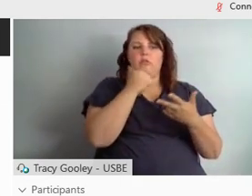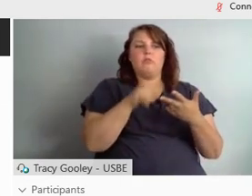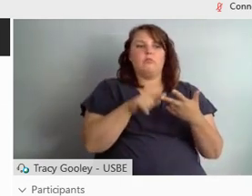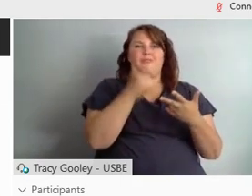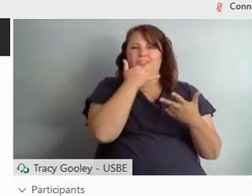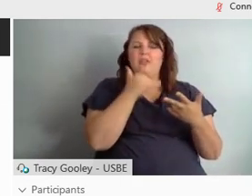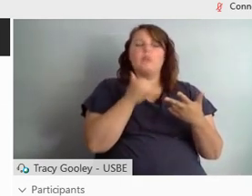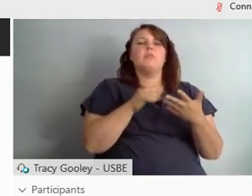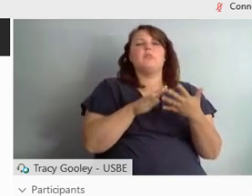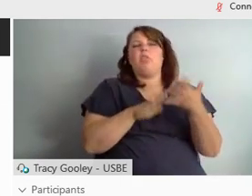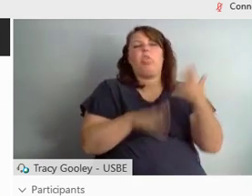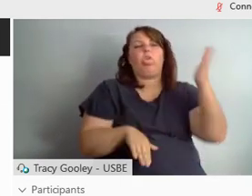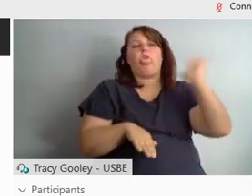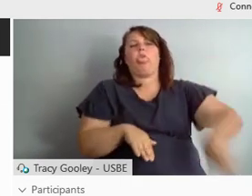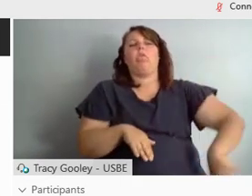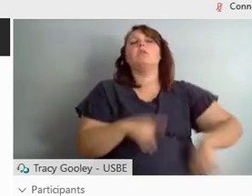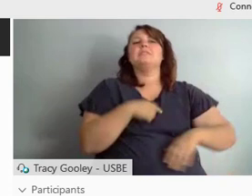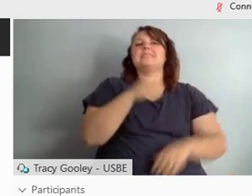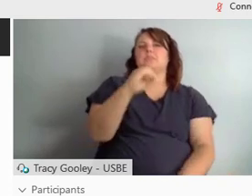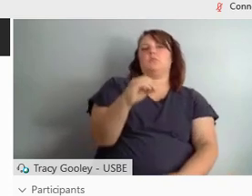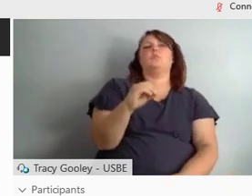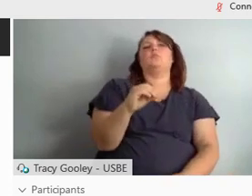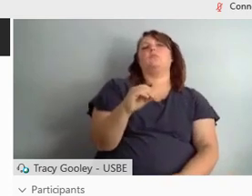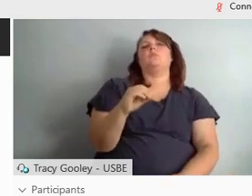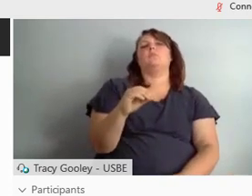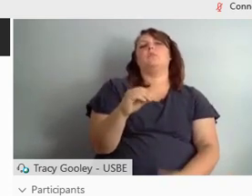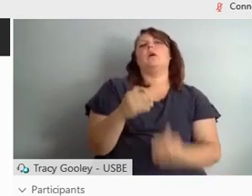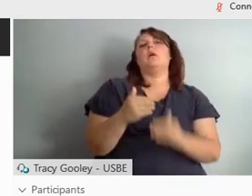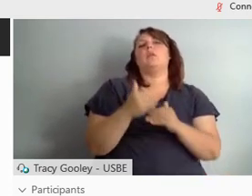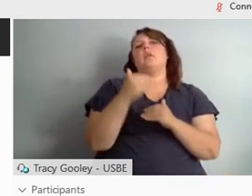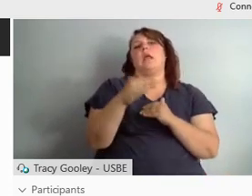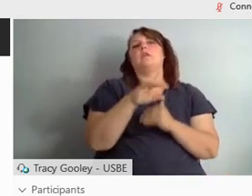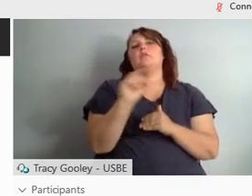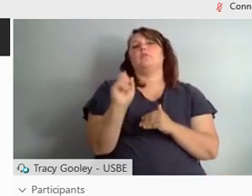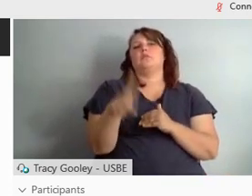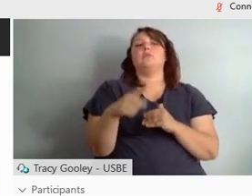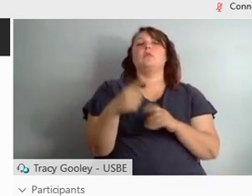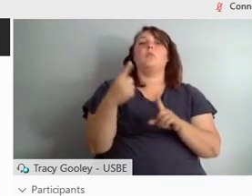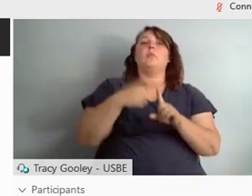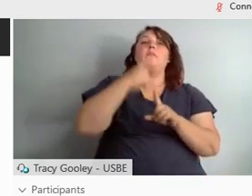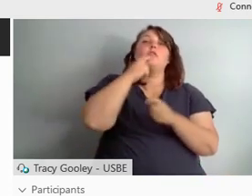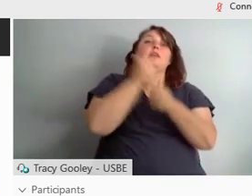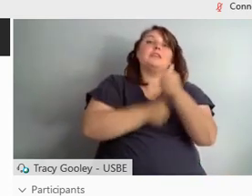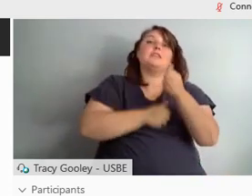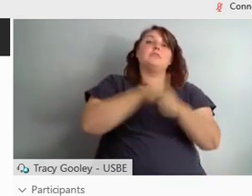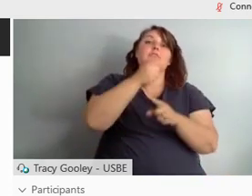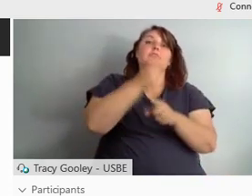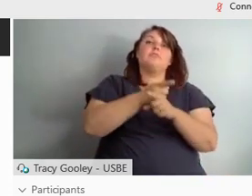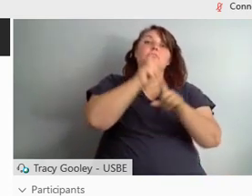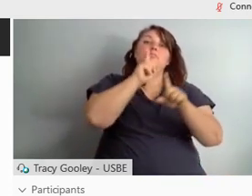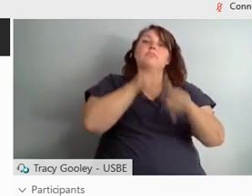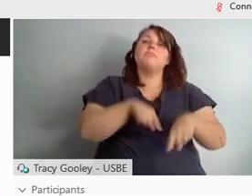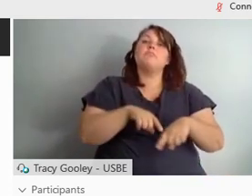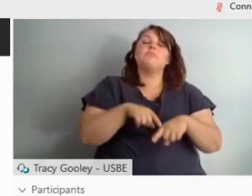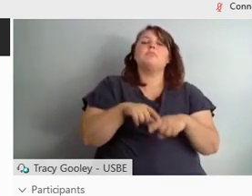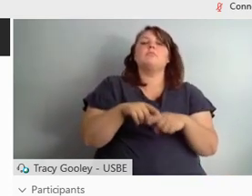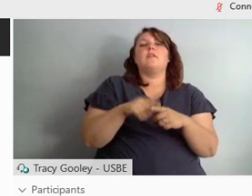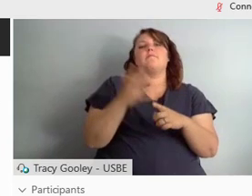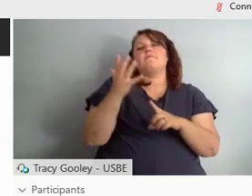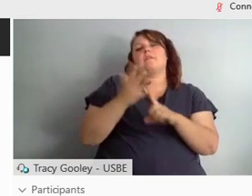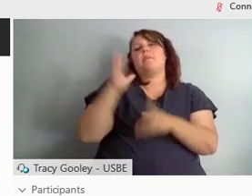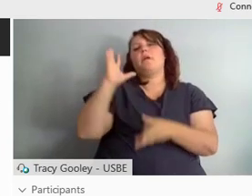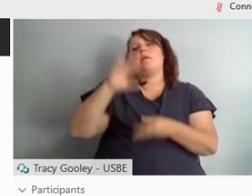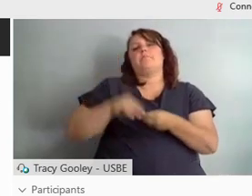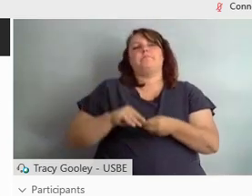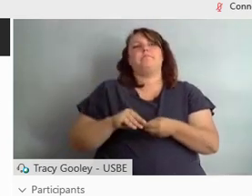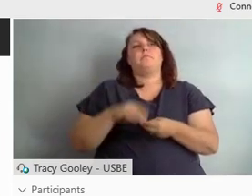go to the next question. Okay? 1 point for each correct response. 5 points possible for